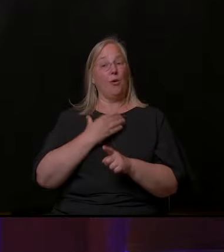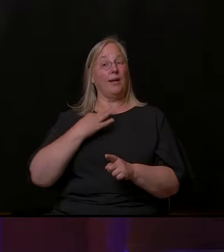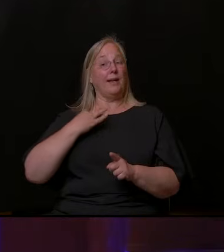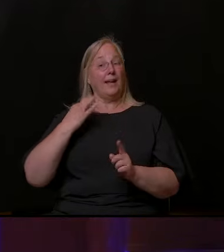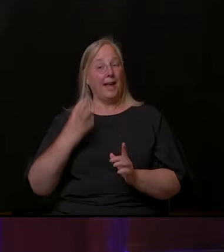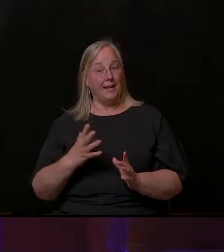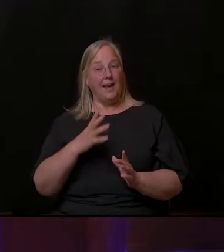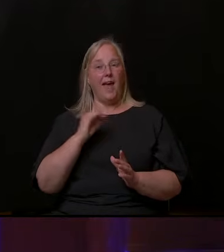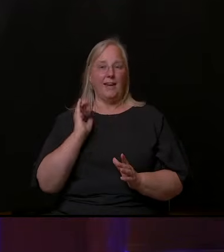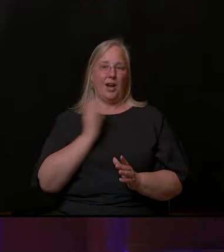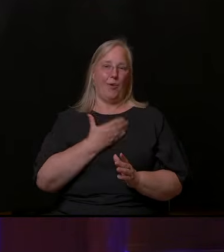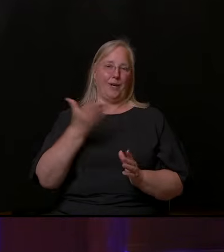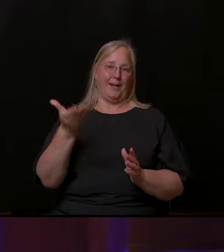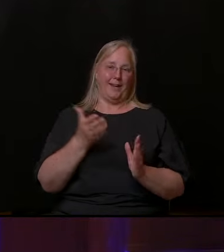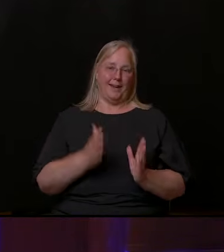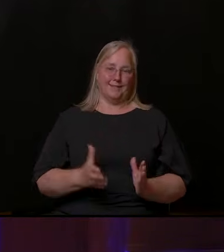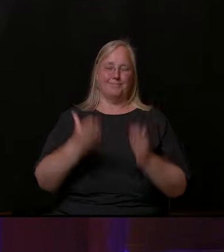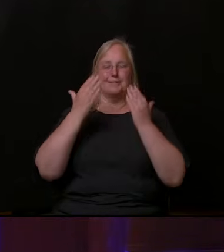Boris.